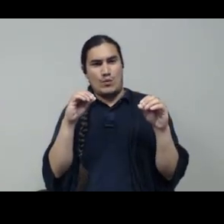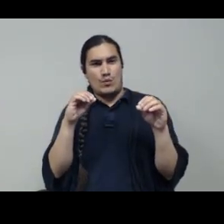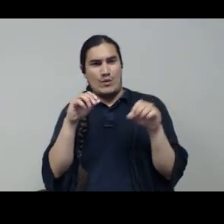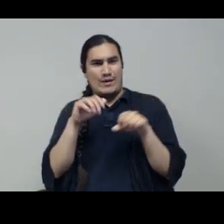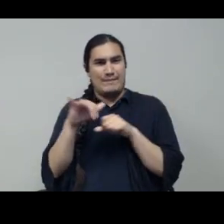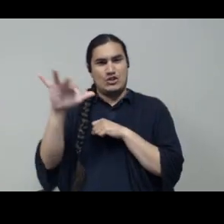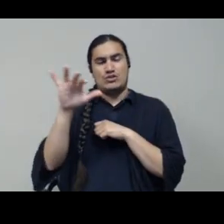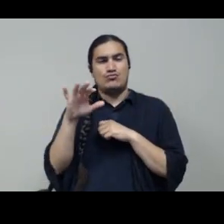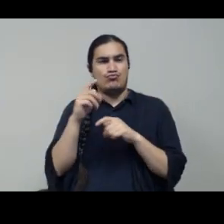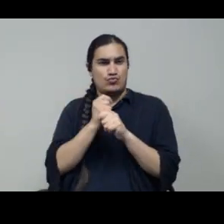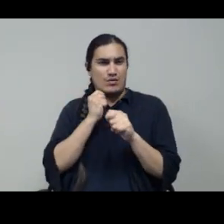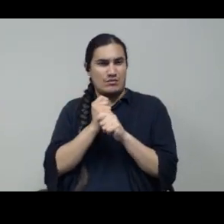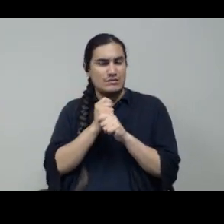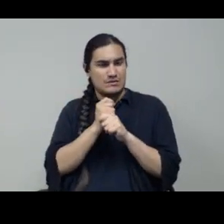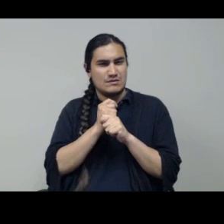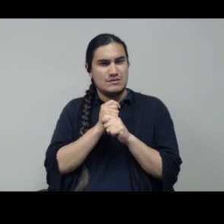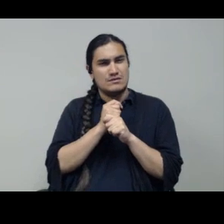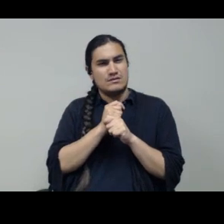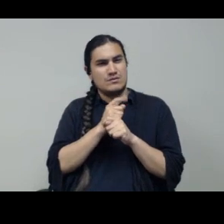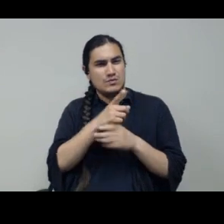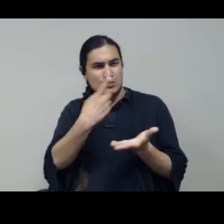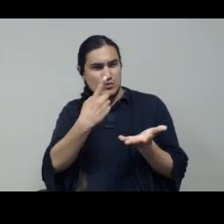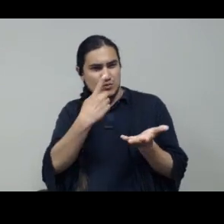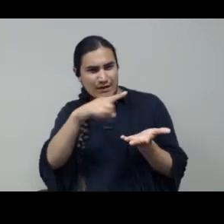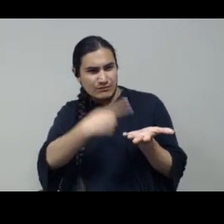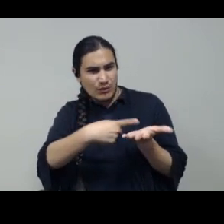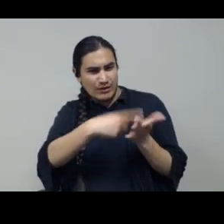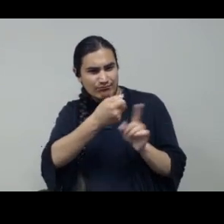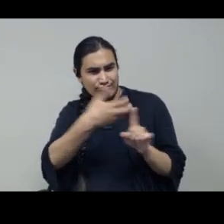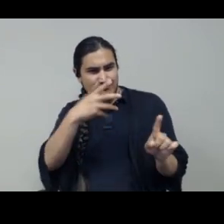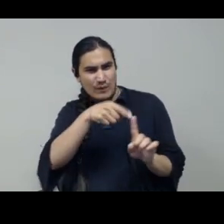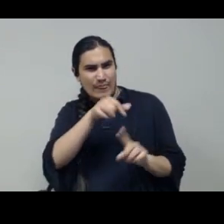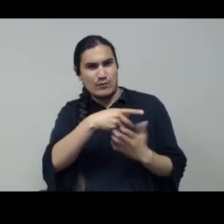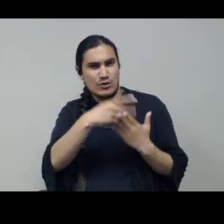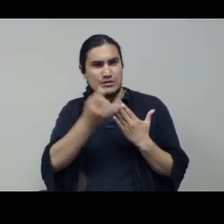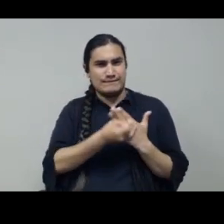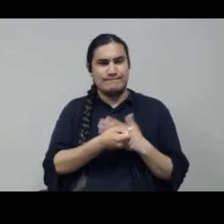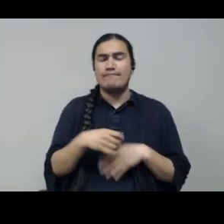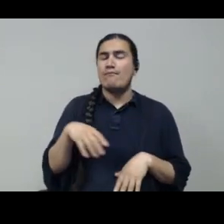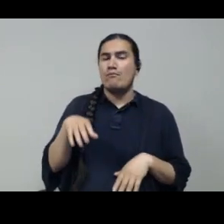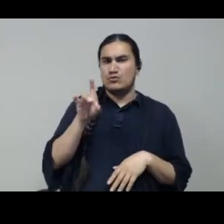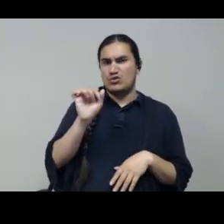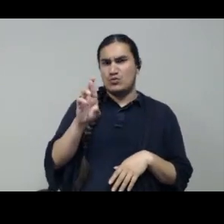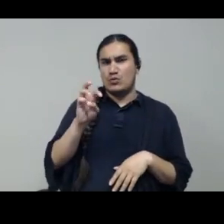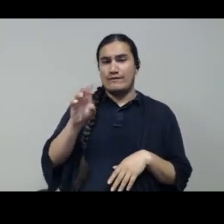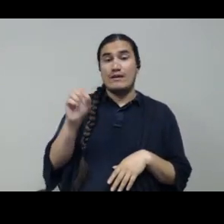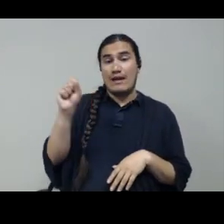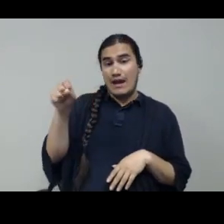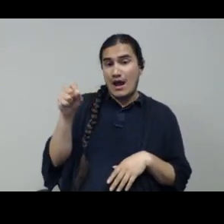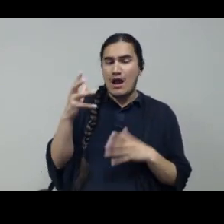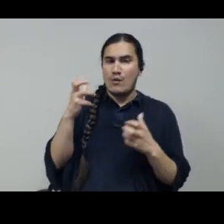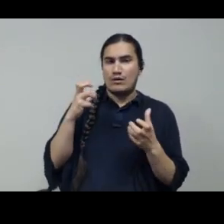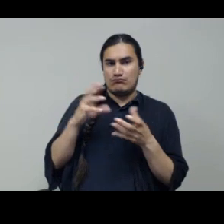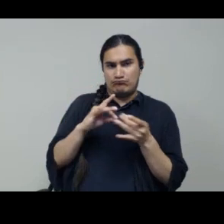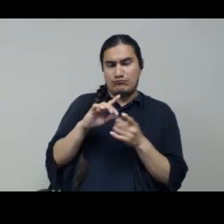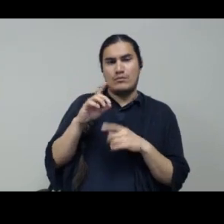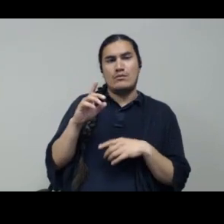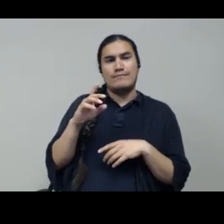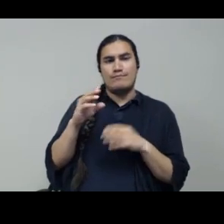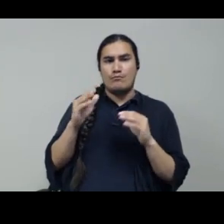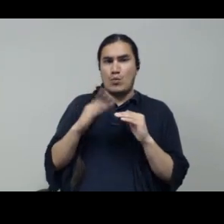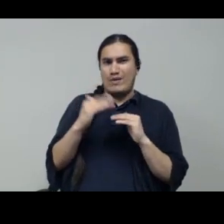about that and the overall picture of this project? Because it sounds very exciting. Yeah, let me maybe start with more than a decade ago, we began